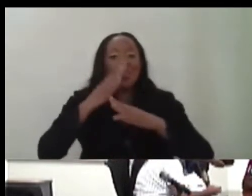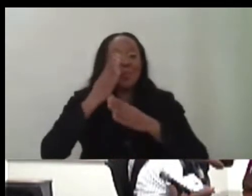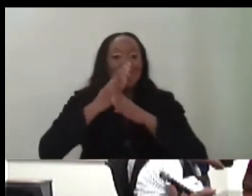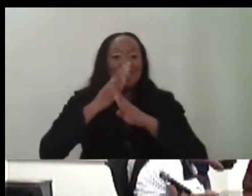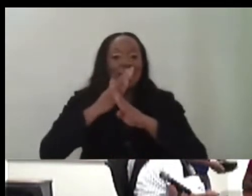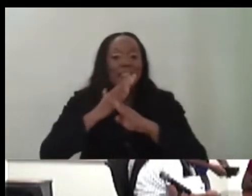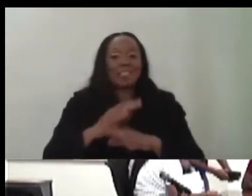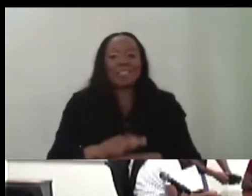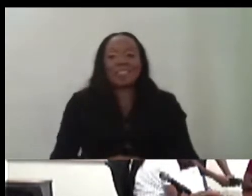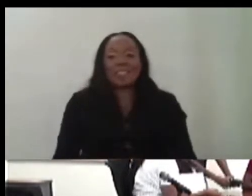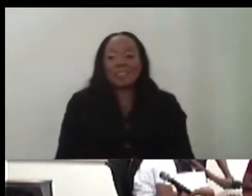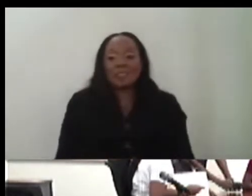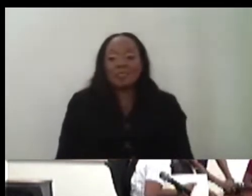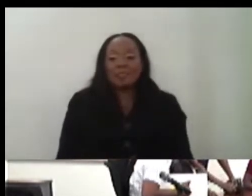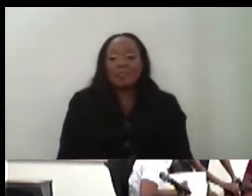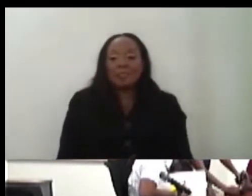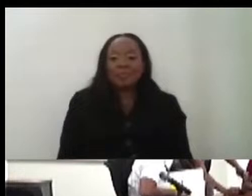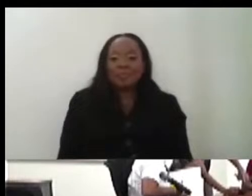Mr. Brooks, you as well.